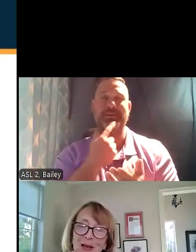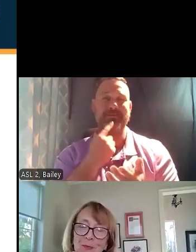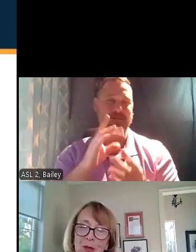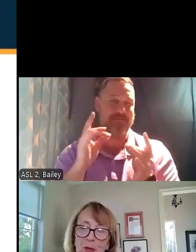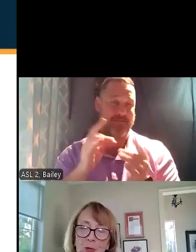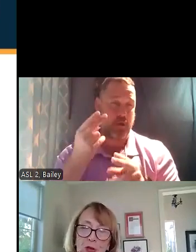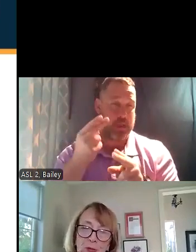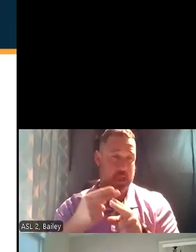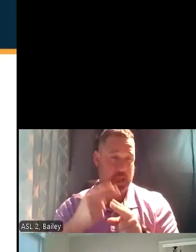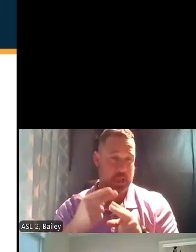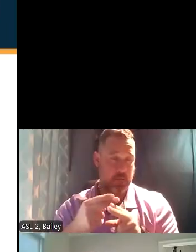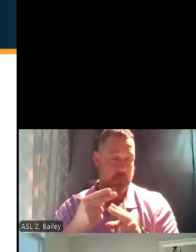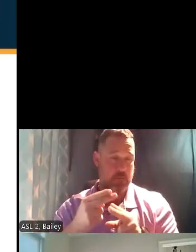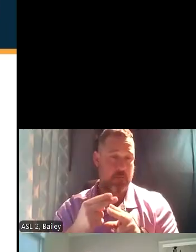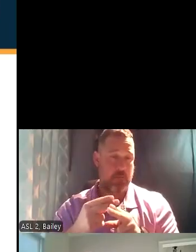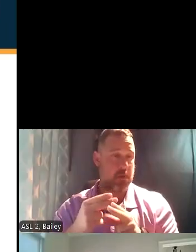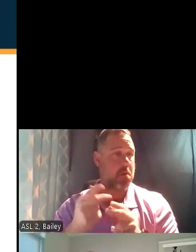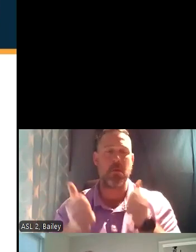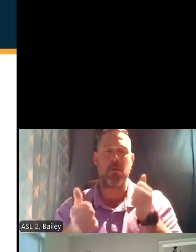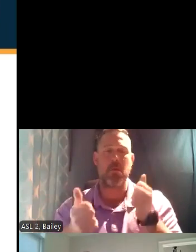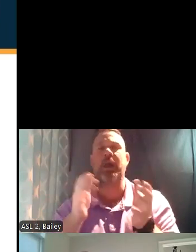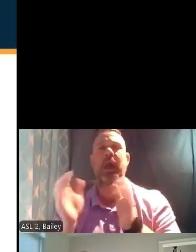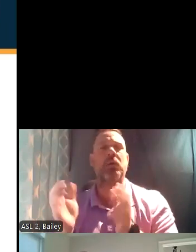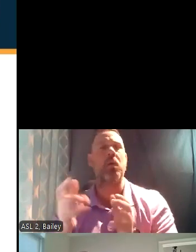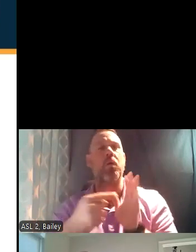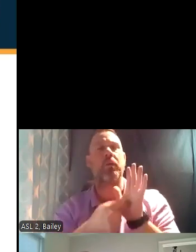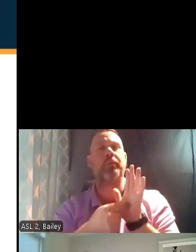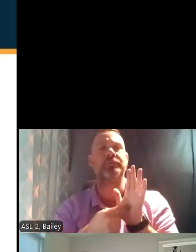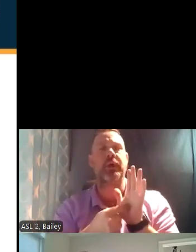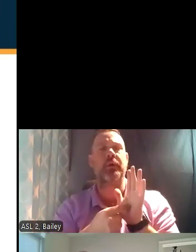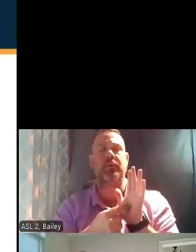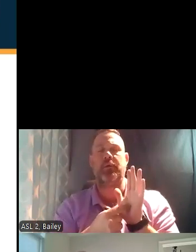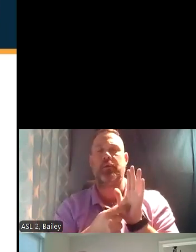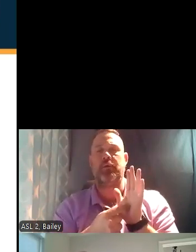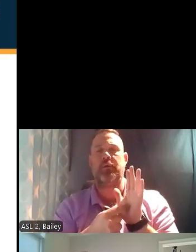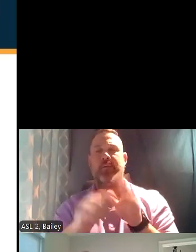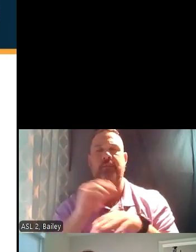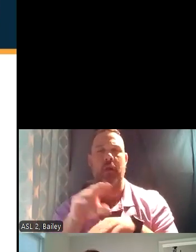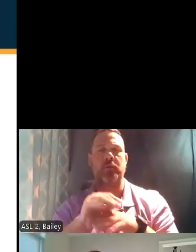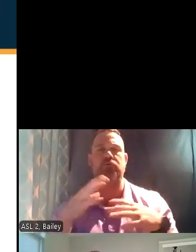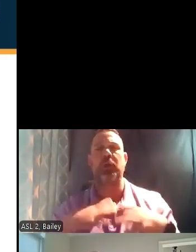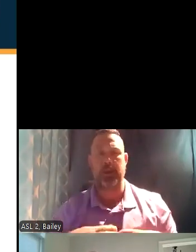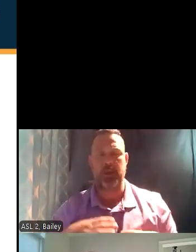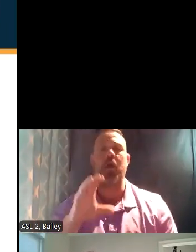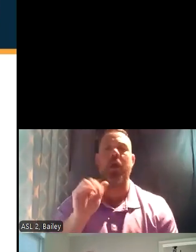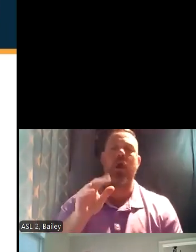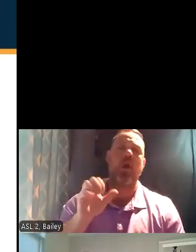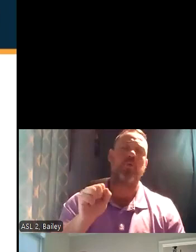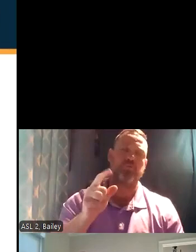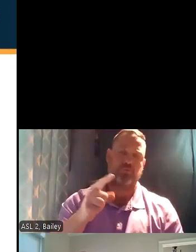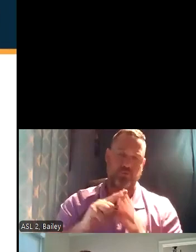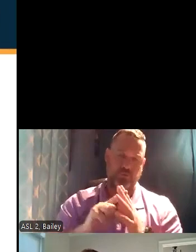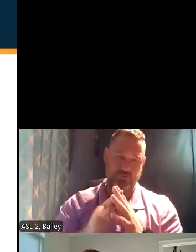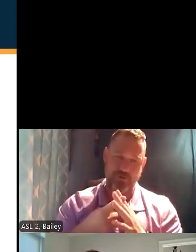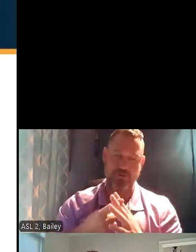and which category you're representing on our advisory committee. And so Carlos, let's start with you. You are